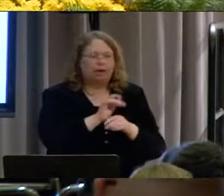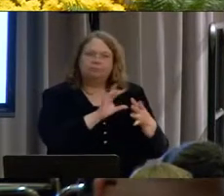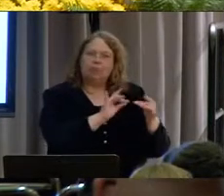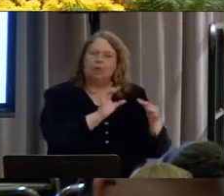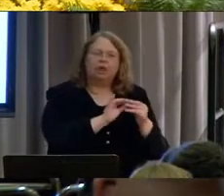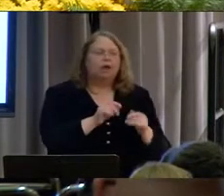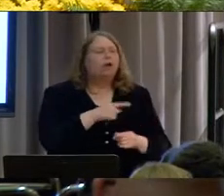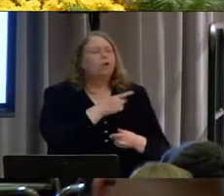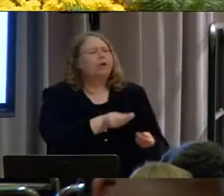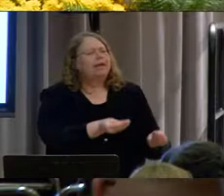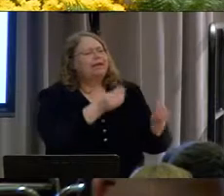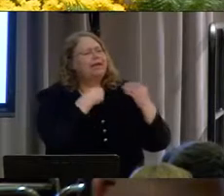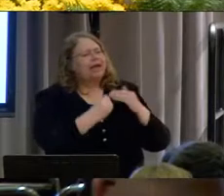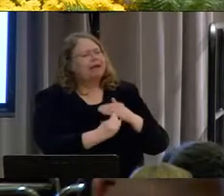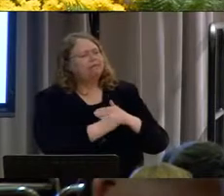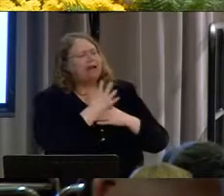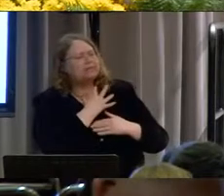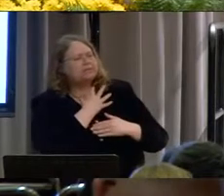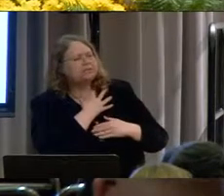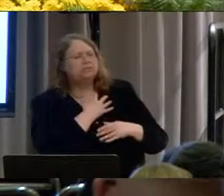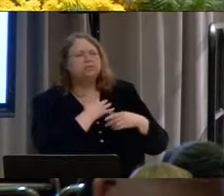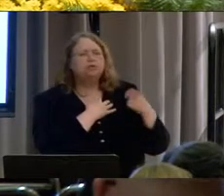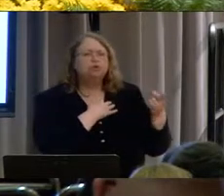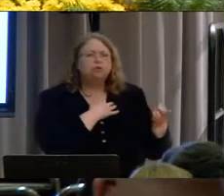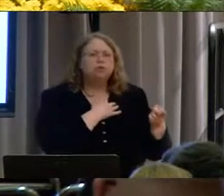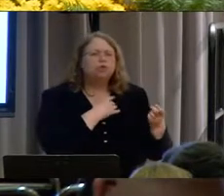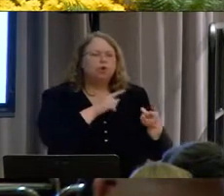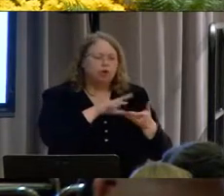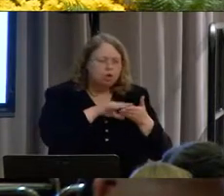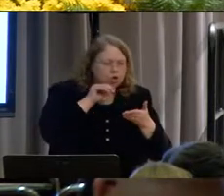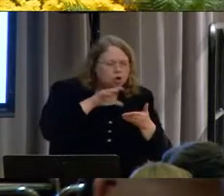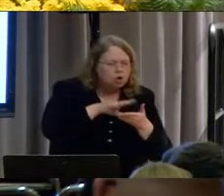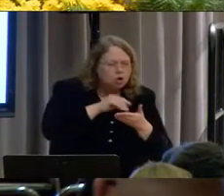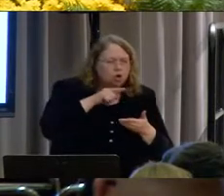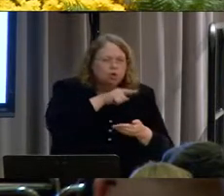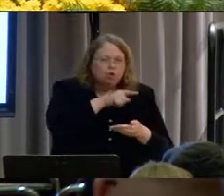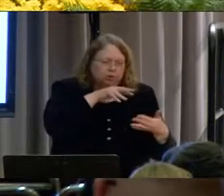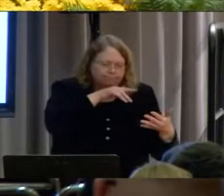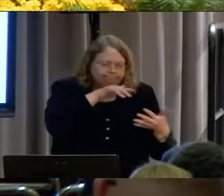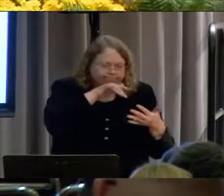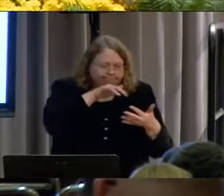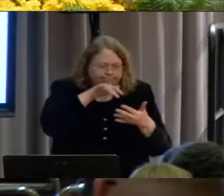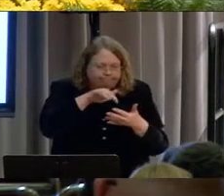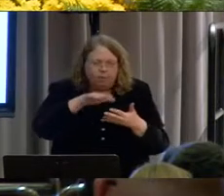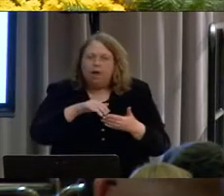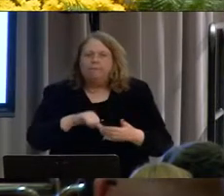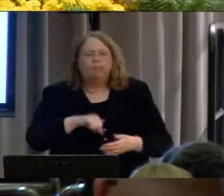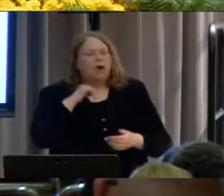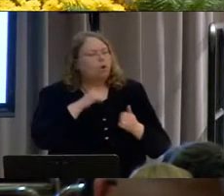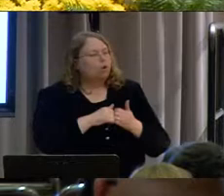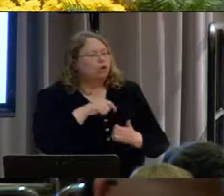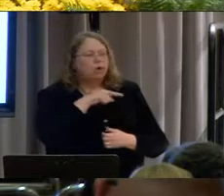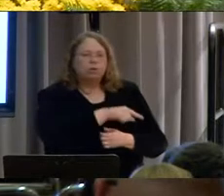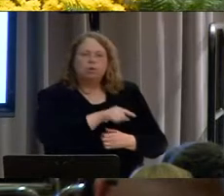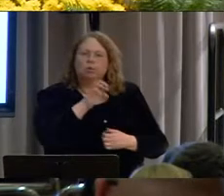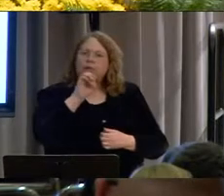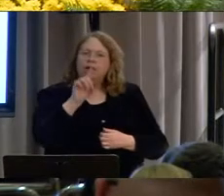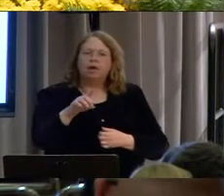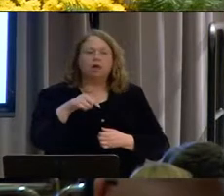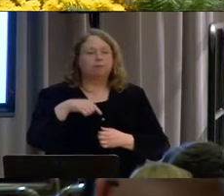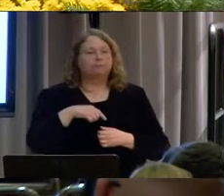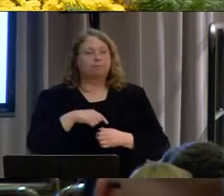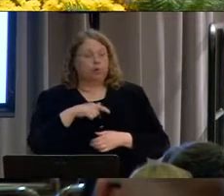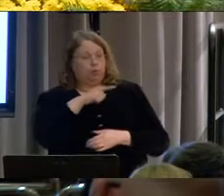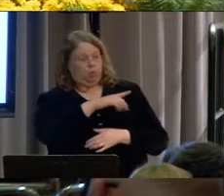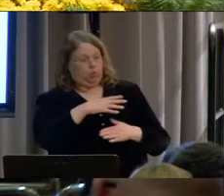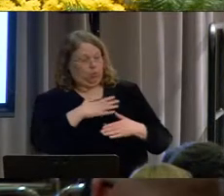because you learned so much from such long deliberations. And what I'm most proud of with you, Ed, is that